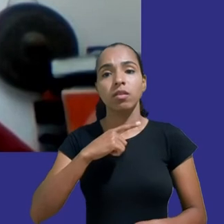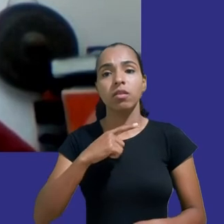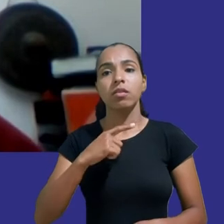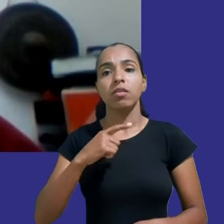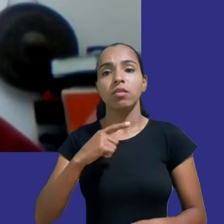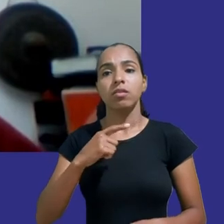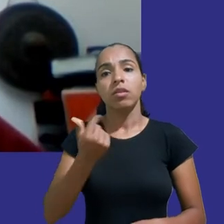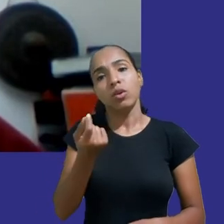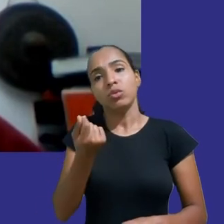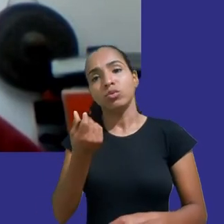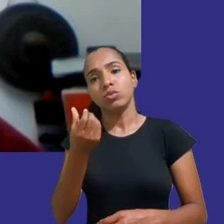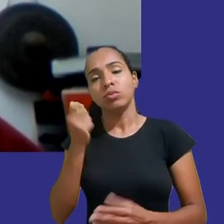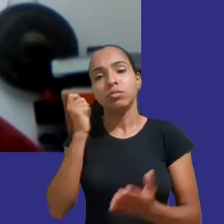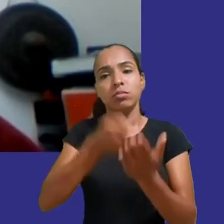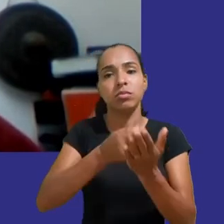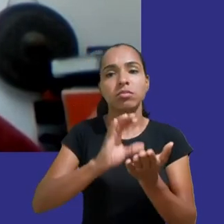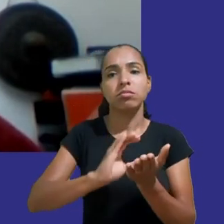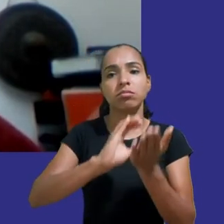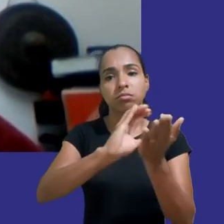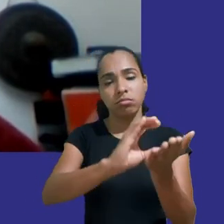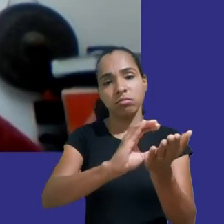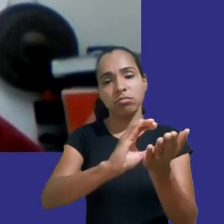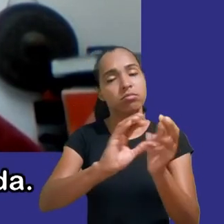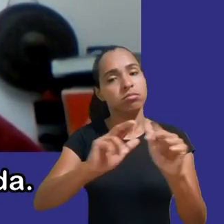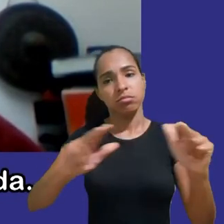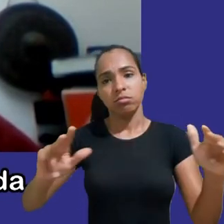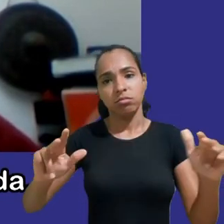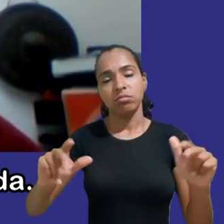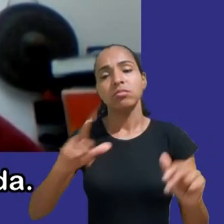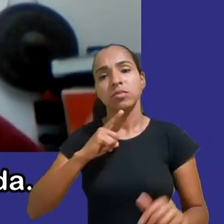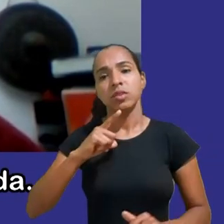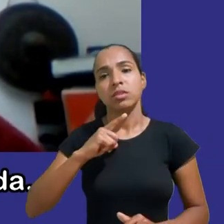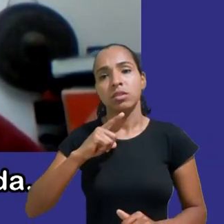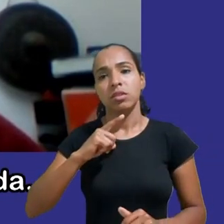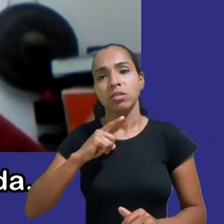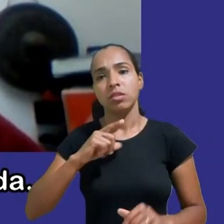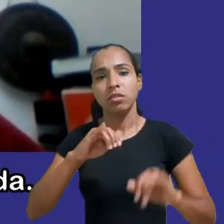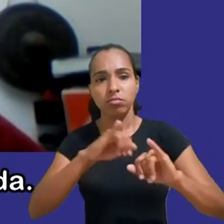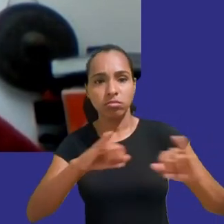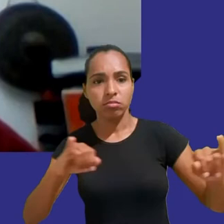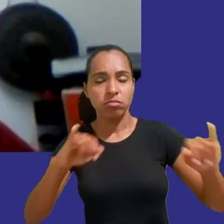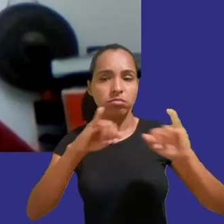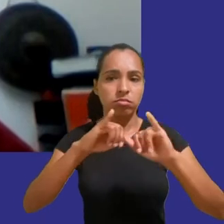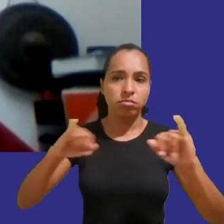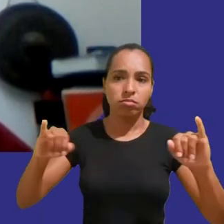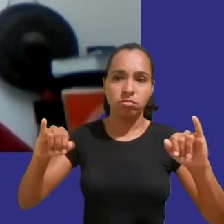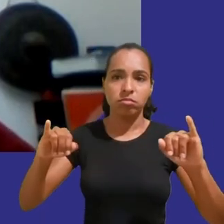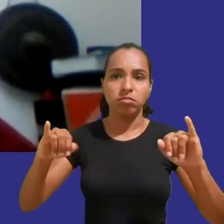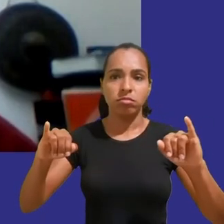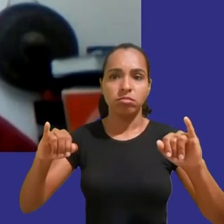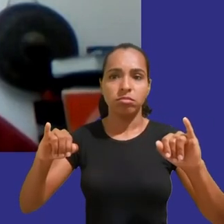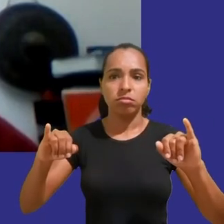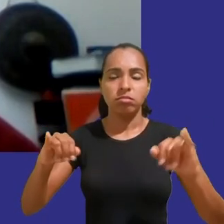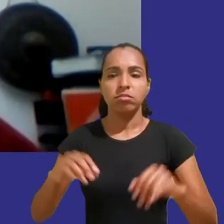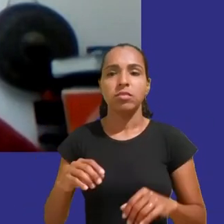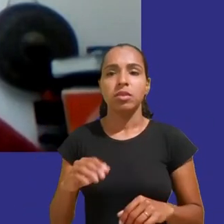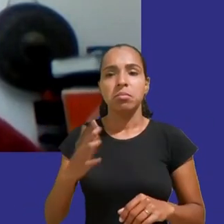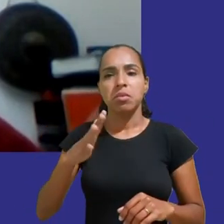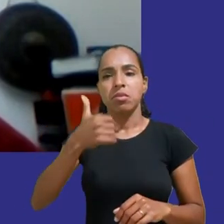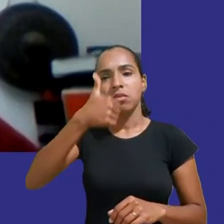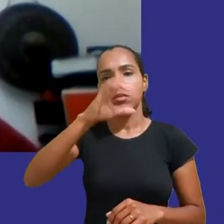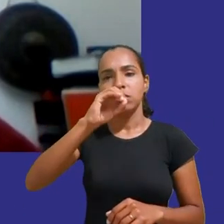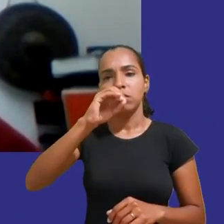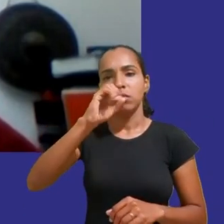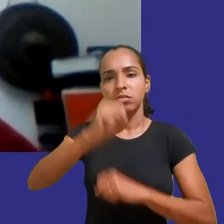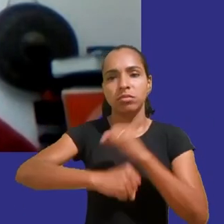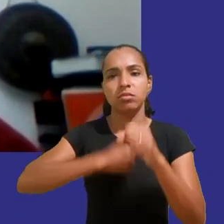this particular form of advertising is very new it's only been around for about a decade there was forms of